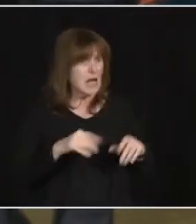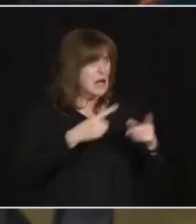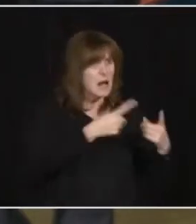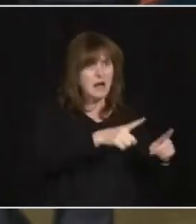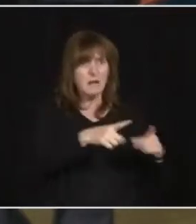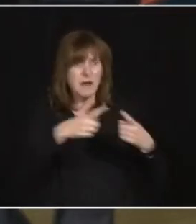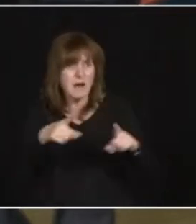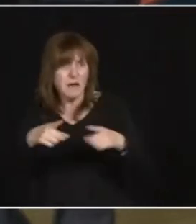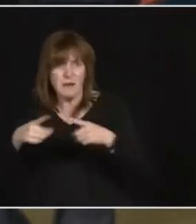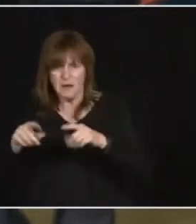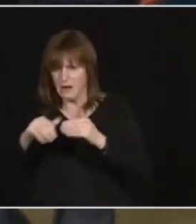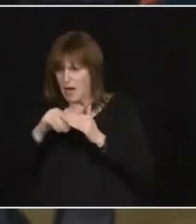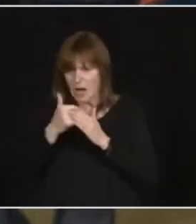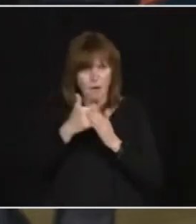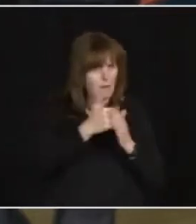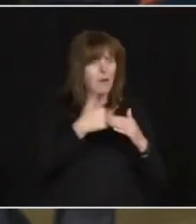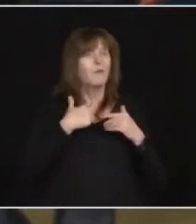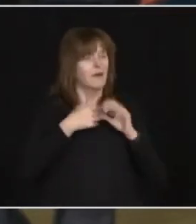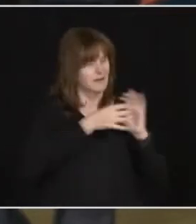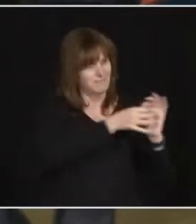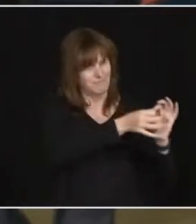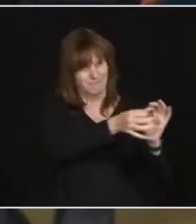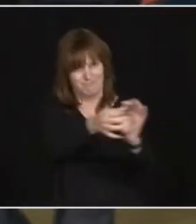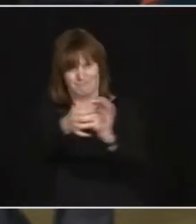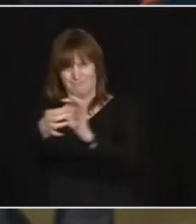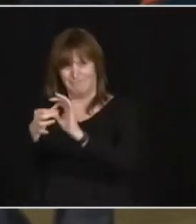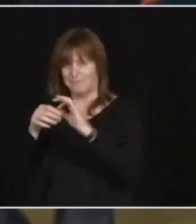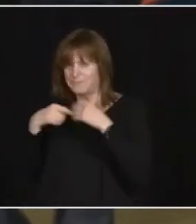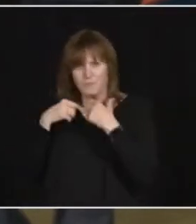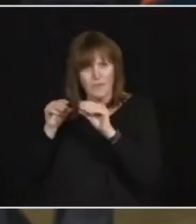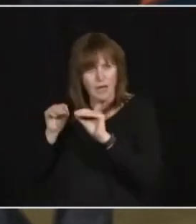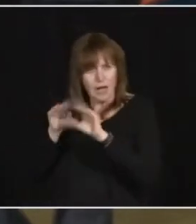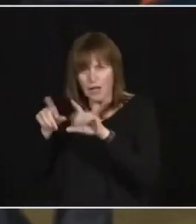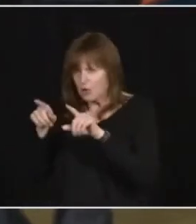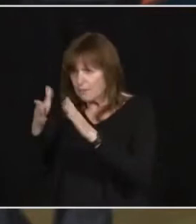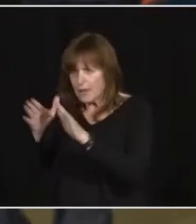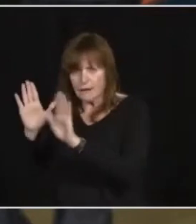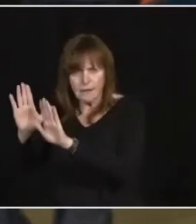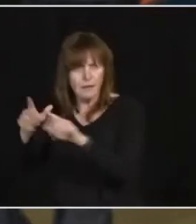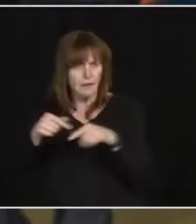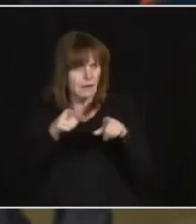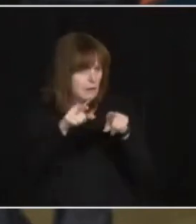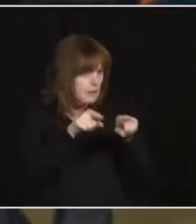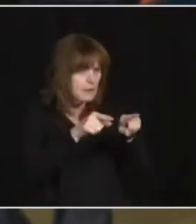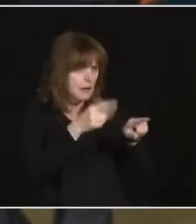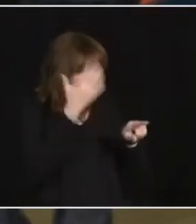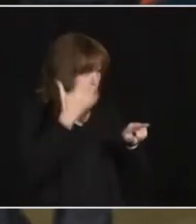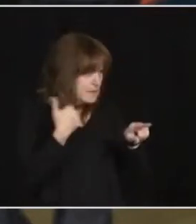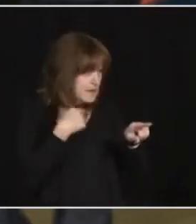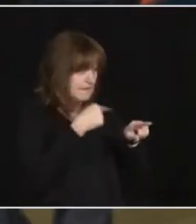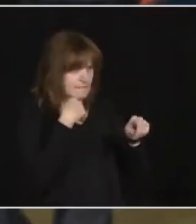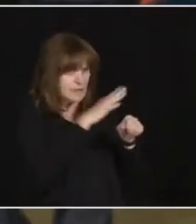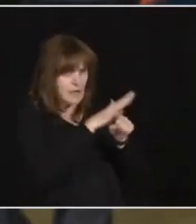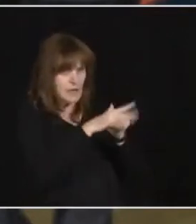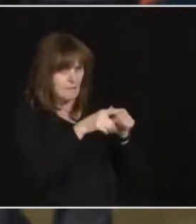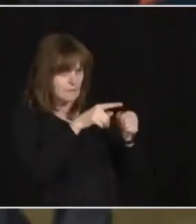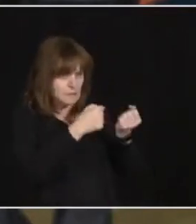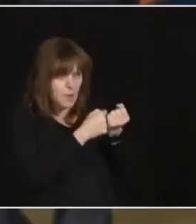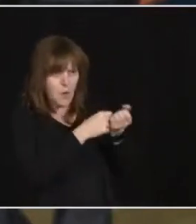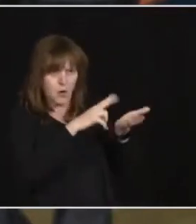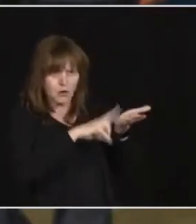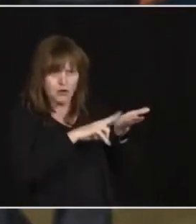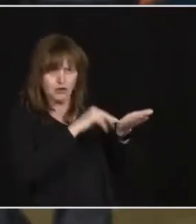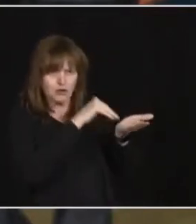with pandemic staffing plans to ensure that each hospital has the physicians and staff needed in case of a major surge